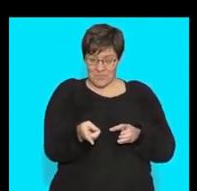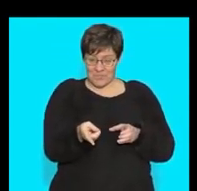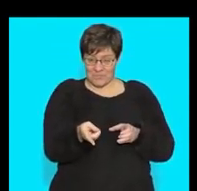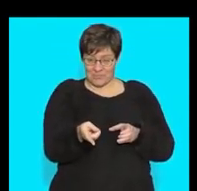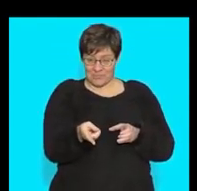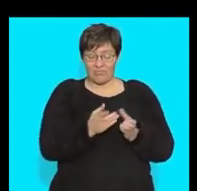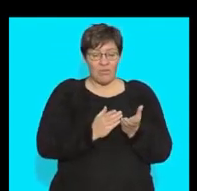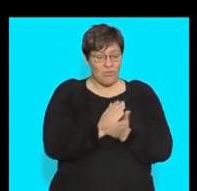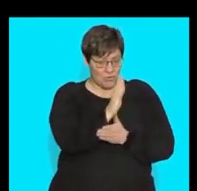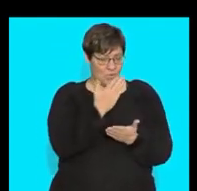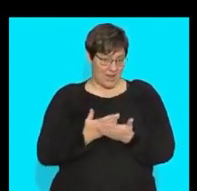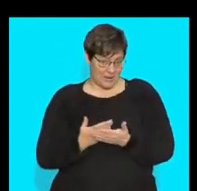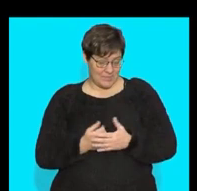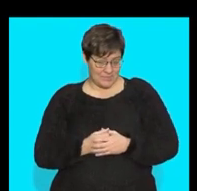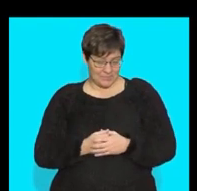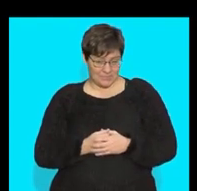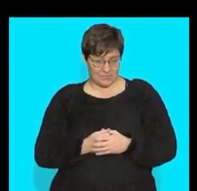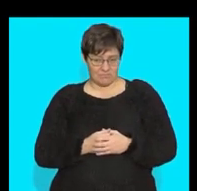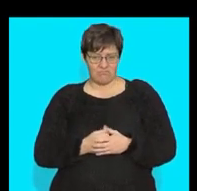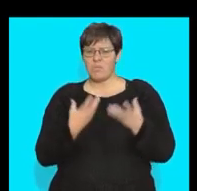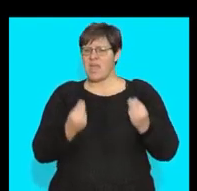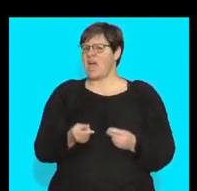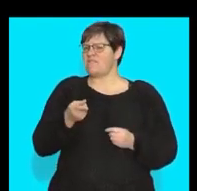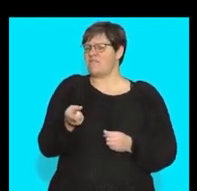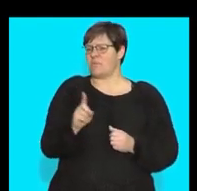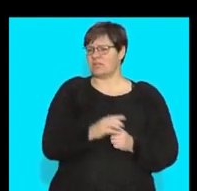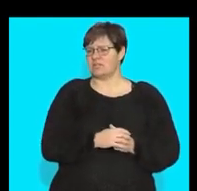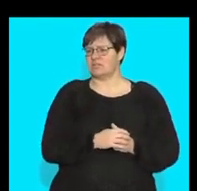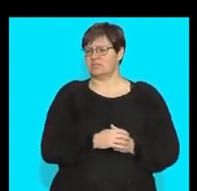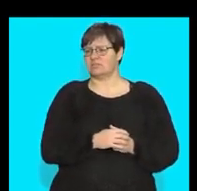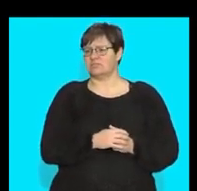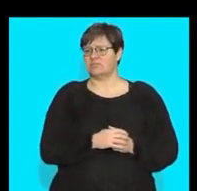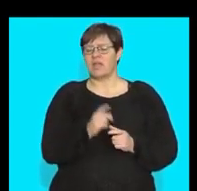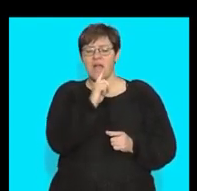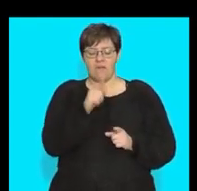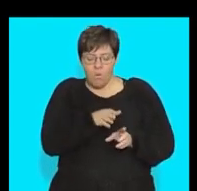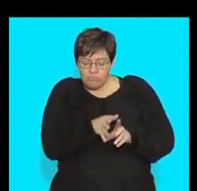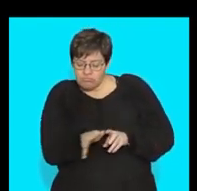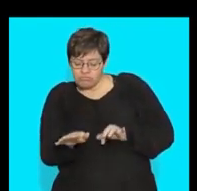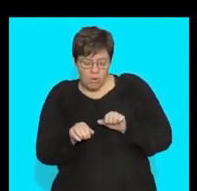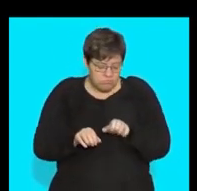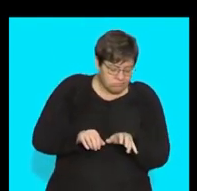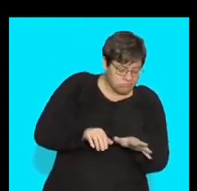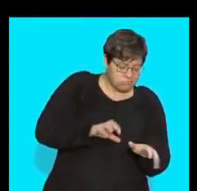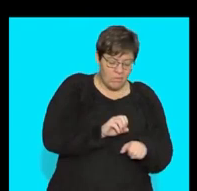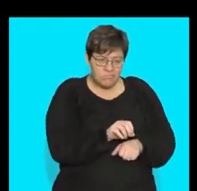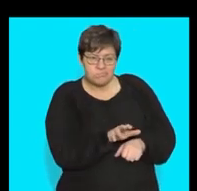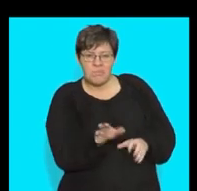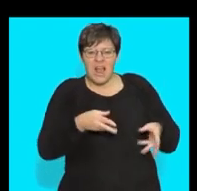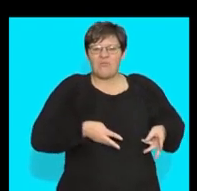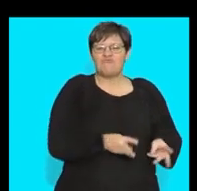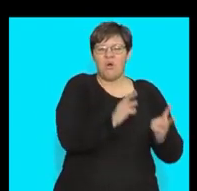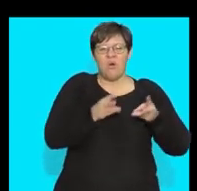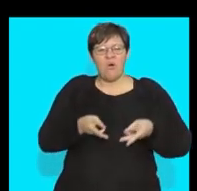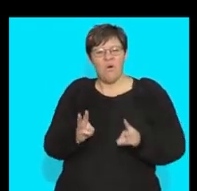is going to get through. So have a look here. What have we got here? We can have all these pathways, right? They're like